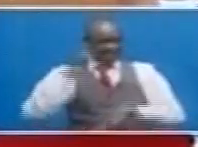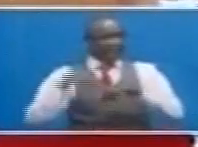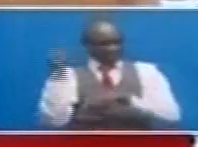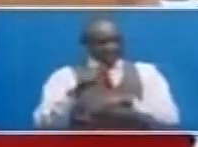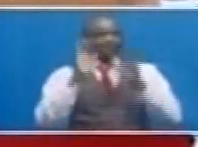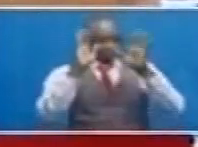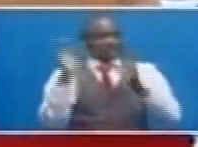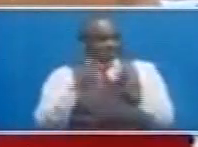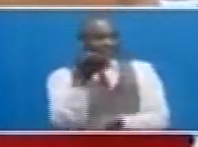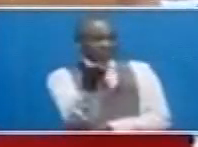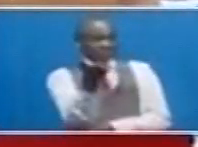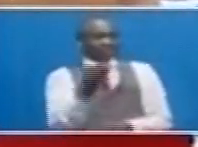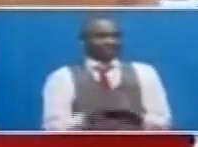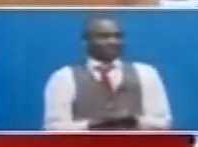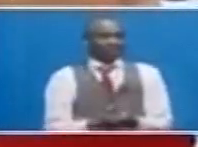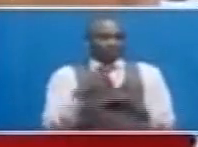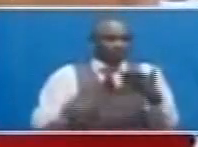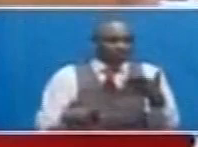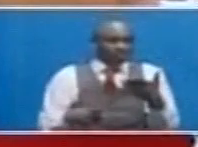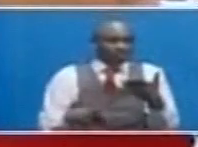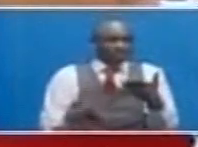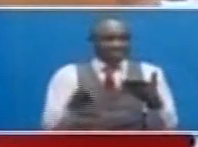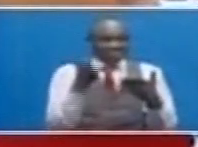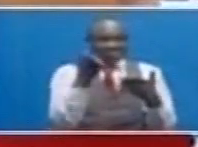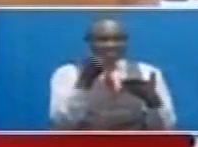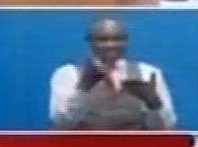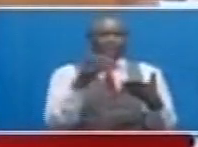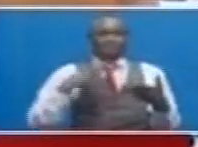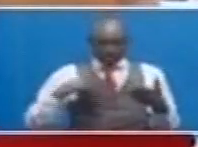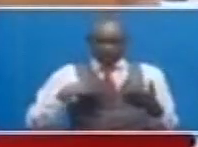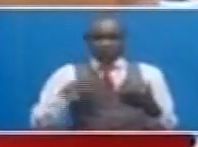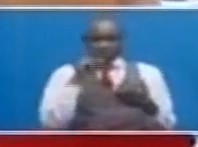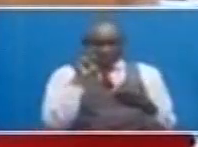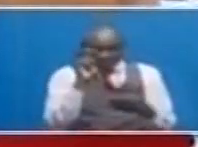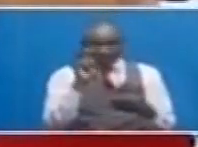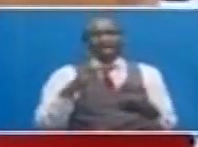And that was a sense of being recognized, being seen.